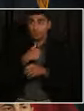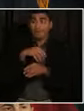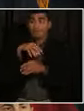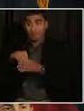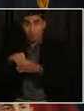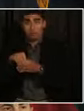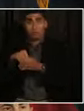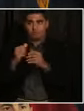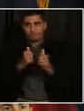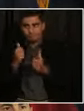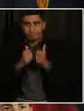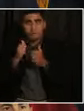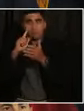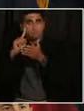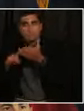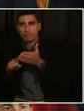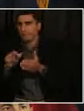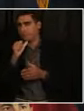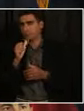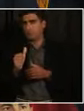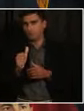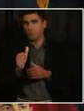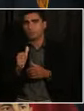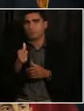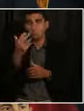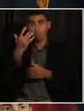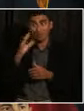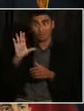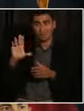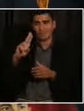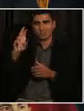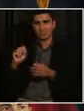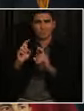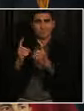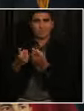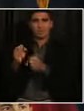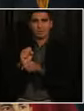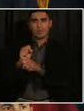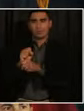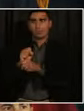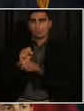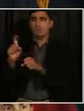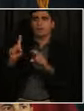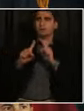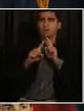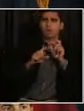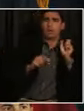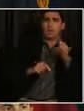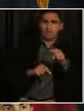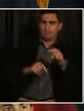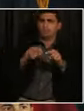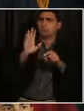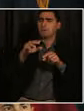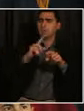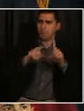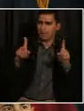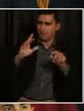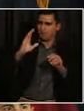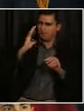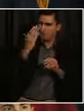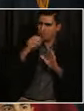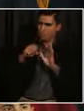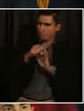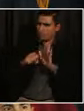investigating or looking into because it is the U.S. Department of Labor. At some point, it sounds like the state might